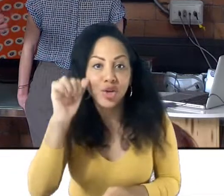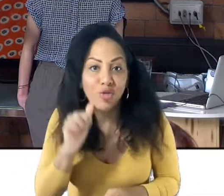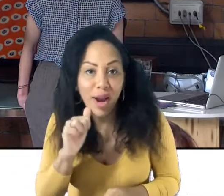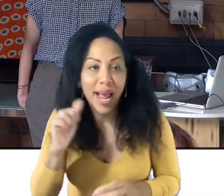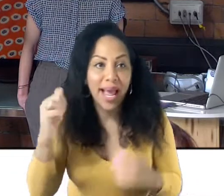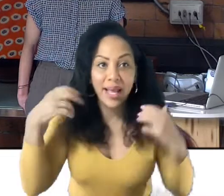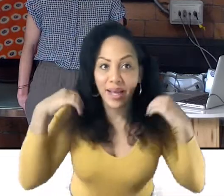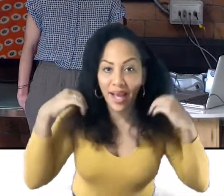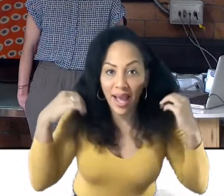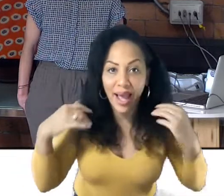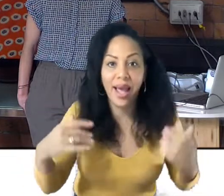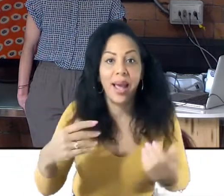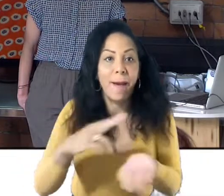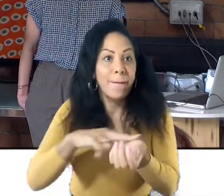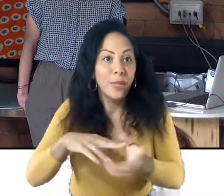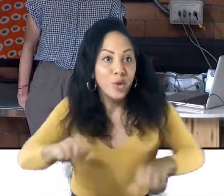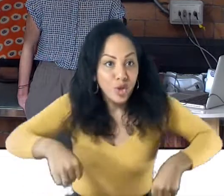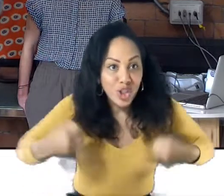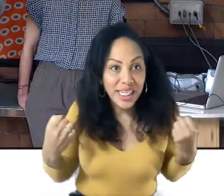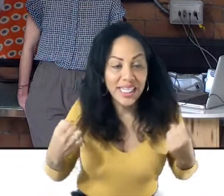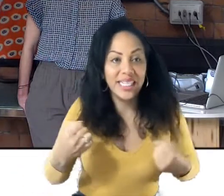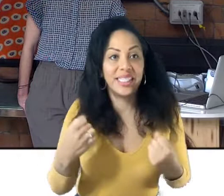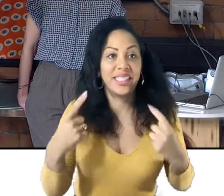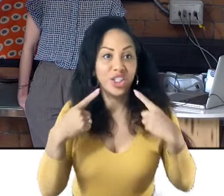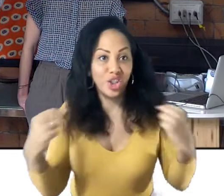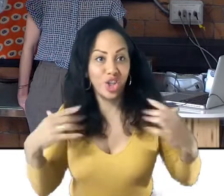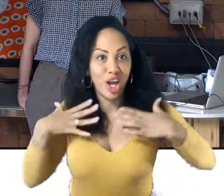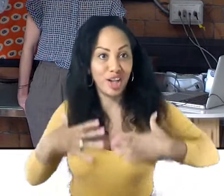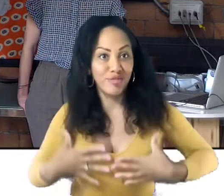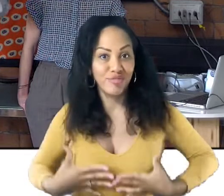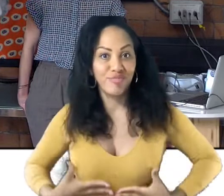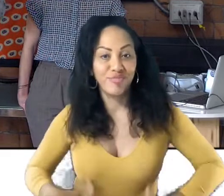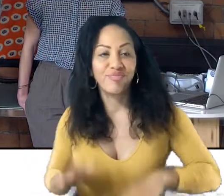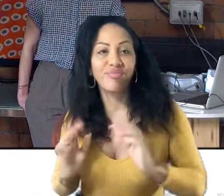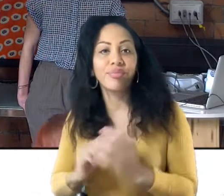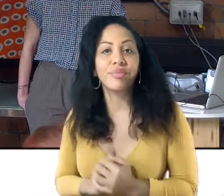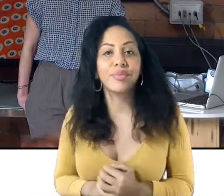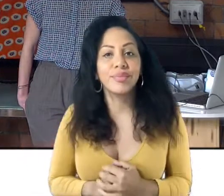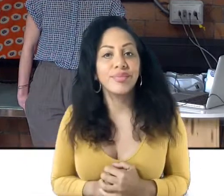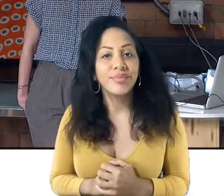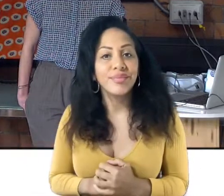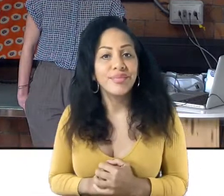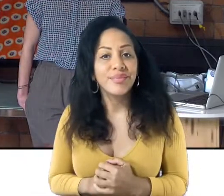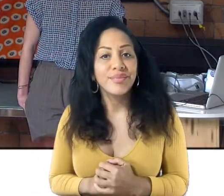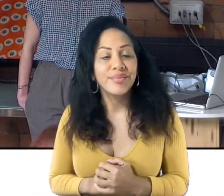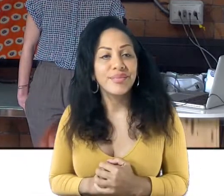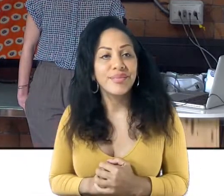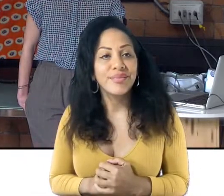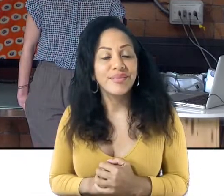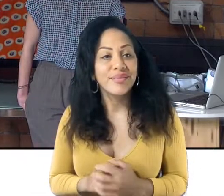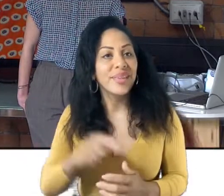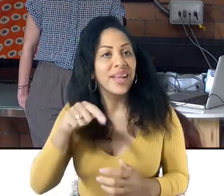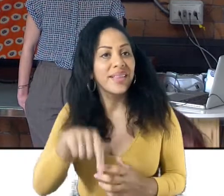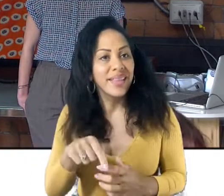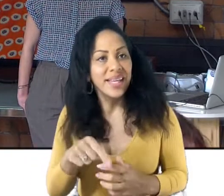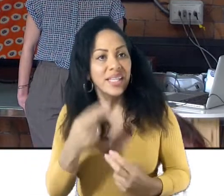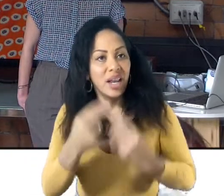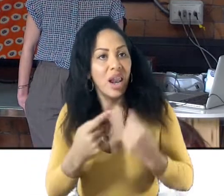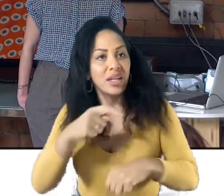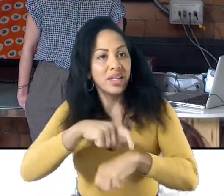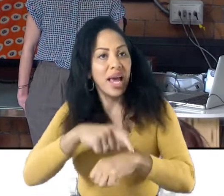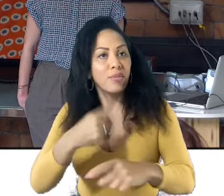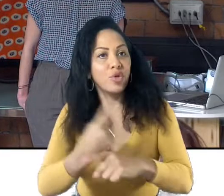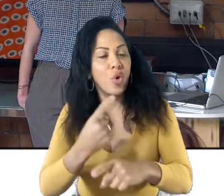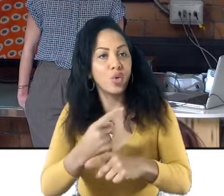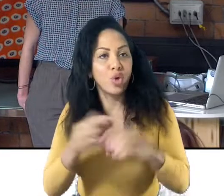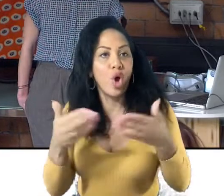a blue shirt and dark blue jeans. These lunchtime talks are part of our Open Studio Friday offer. So every